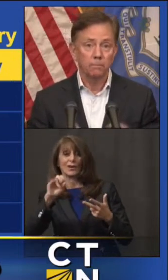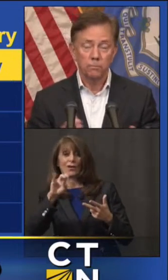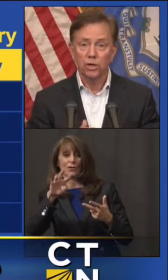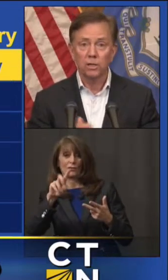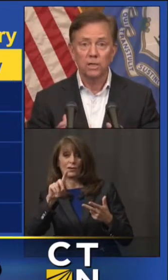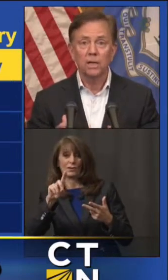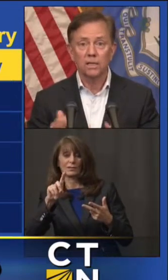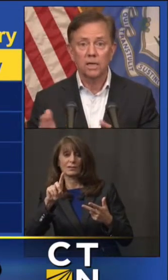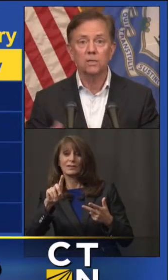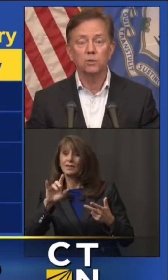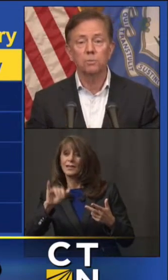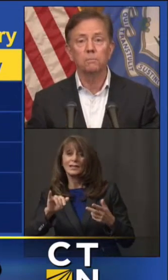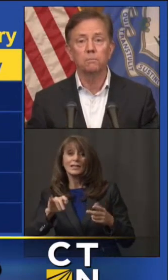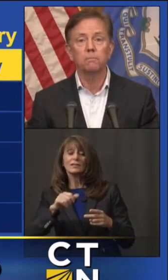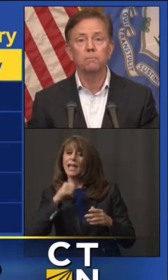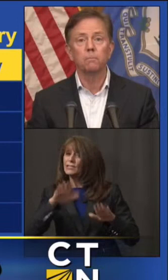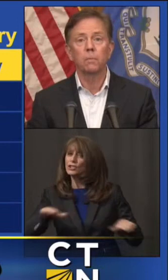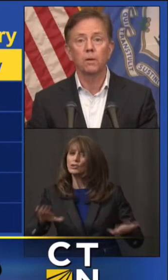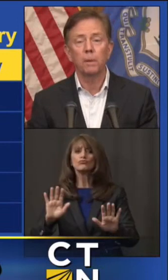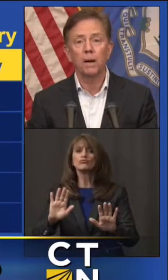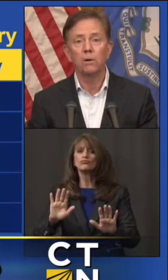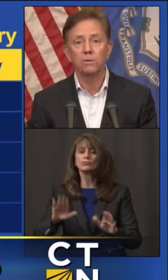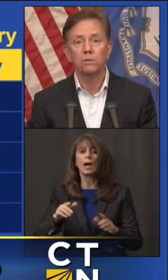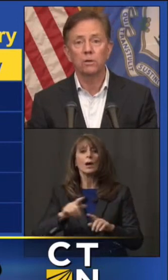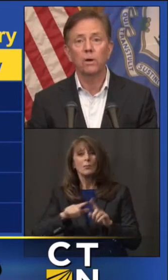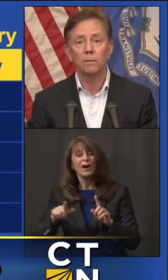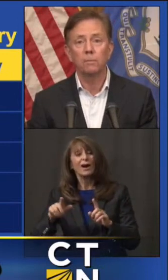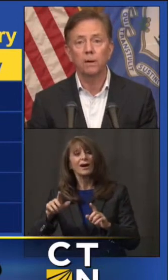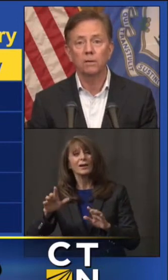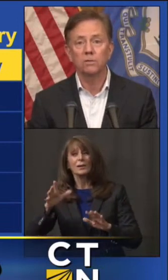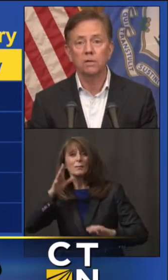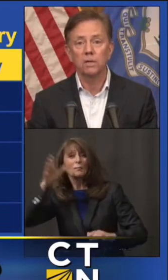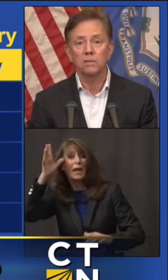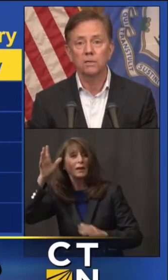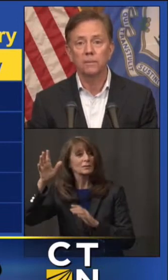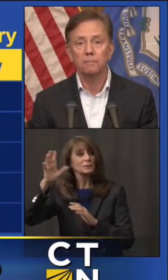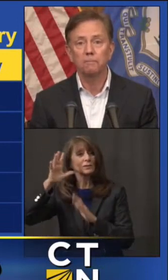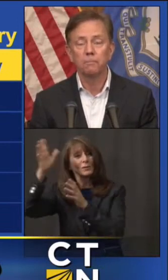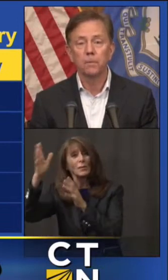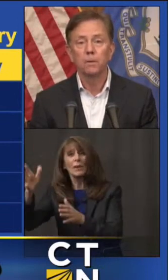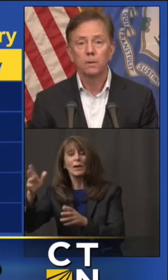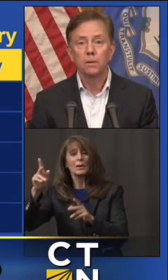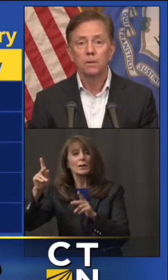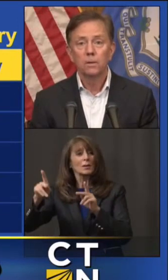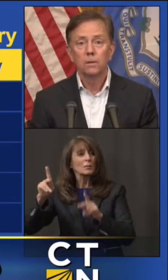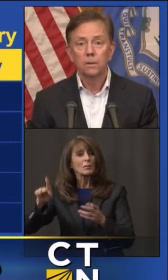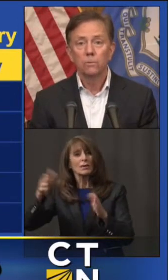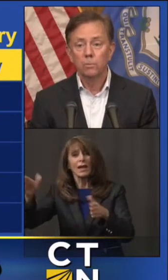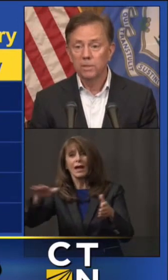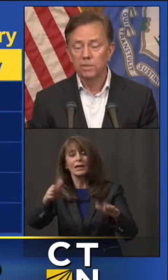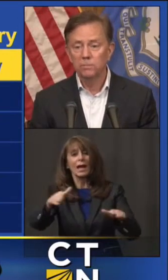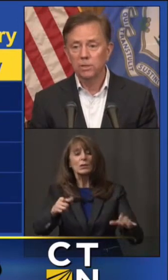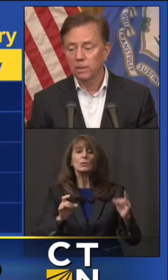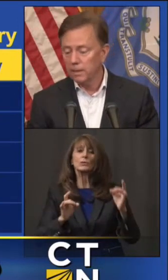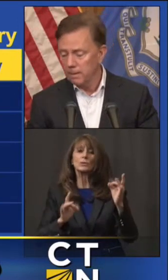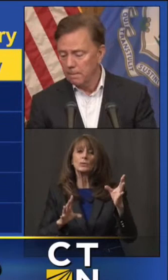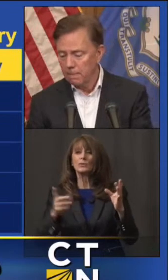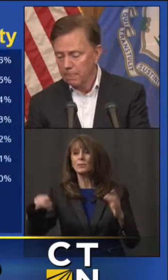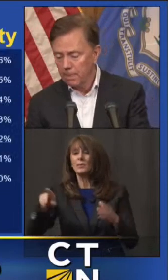family, generally not kids, but their parents and grandparents. And we'll miss them